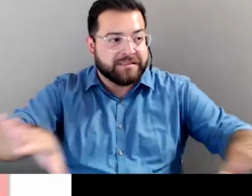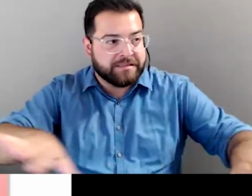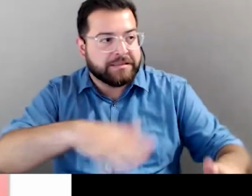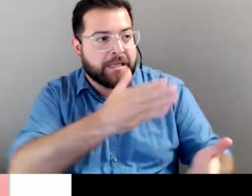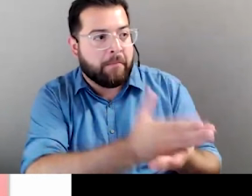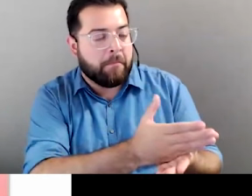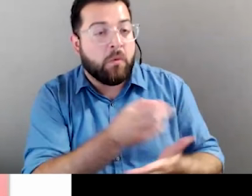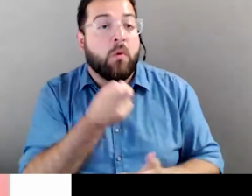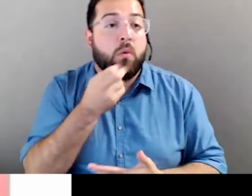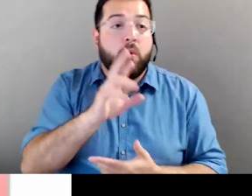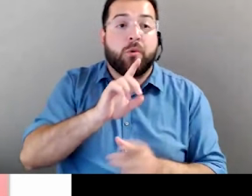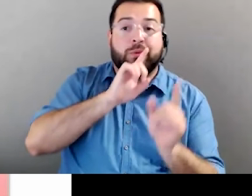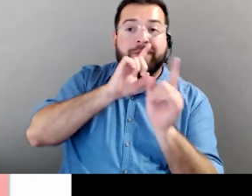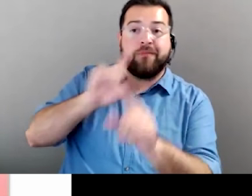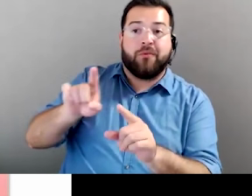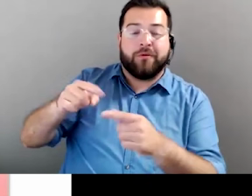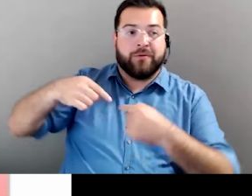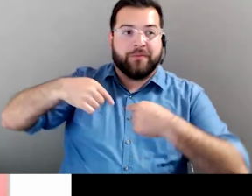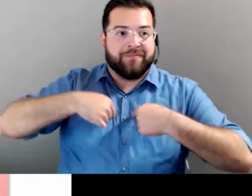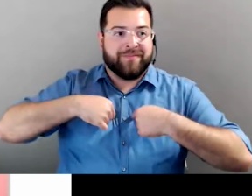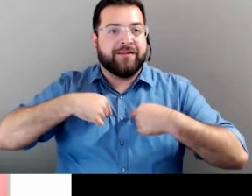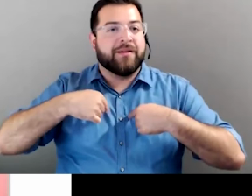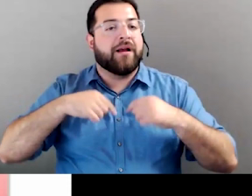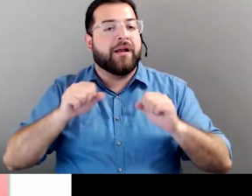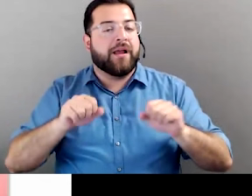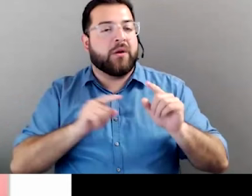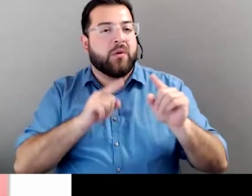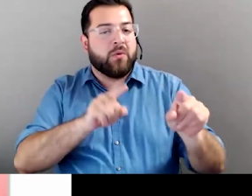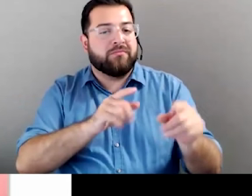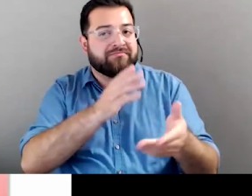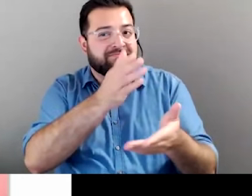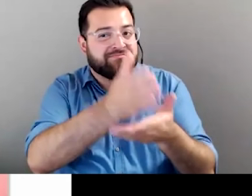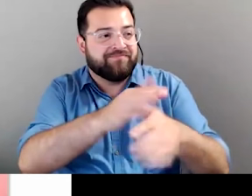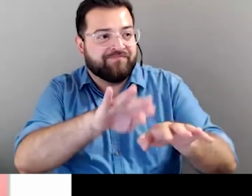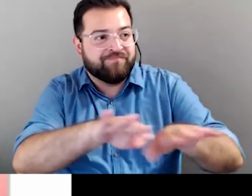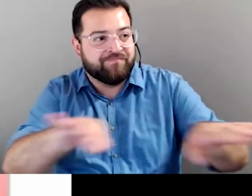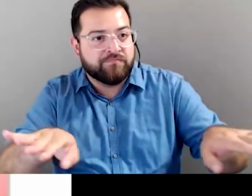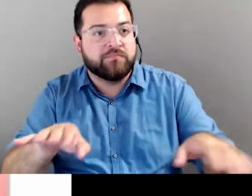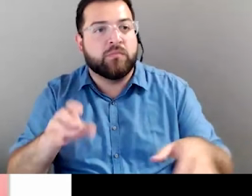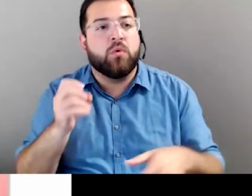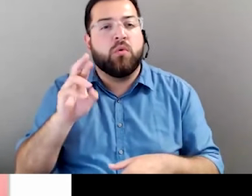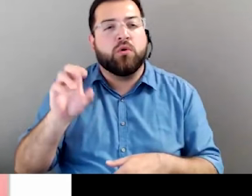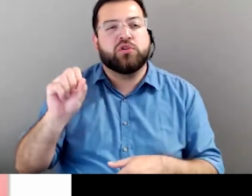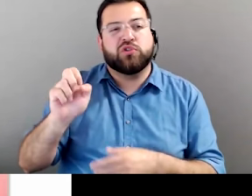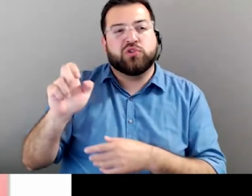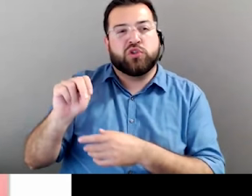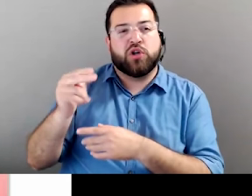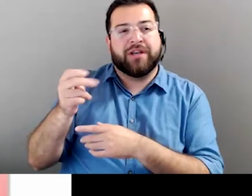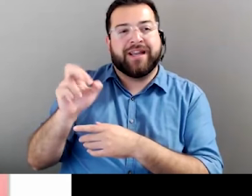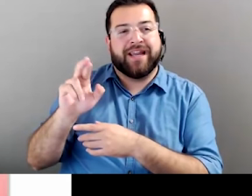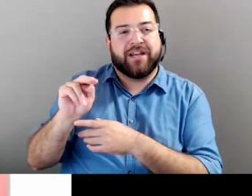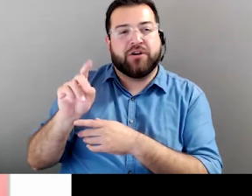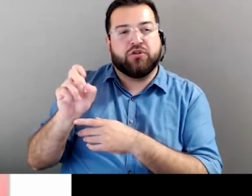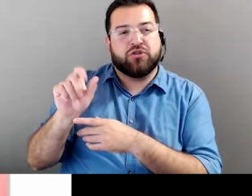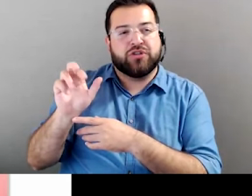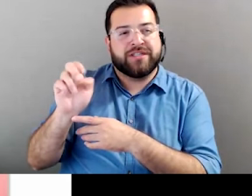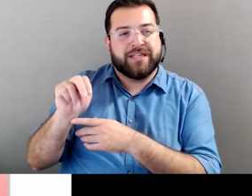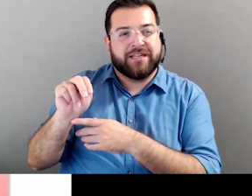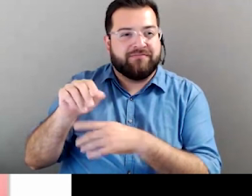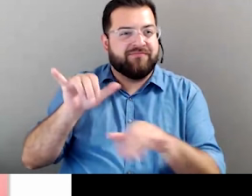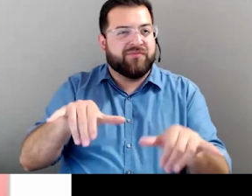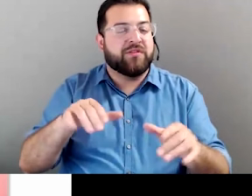in, or have Sean Henderson step in, right? As a student conduct issue. And so for those who, I have had